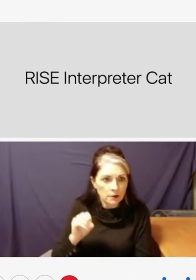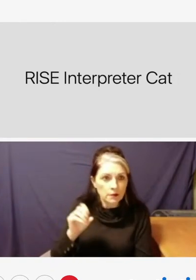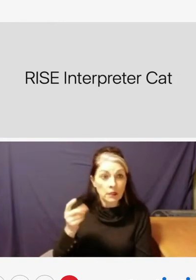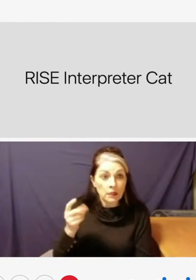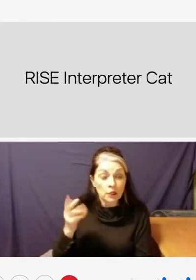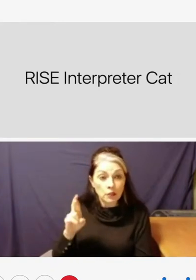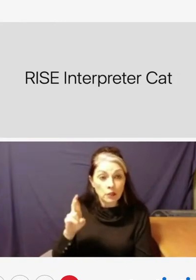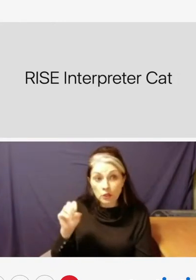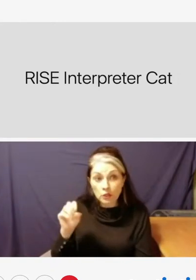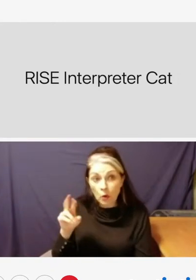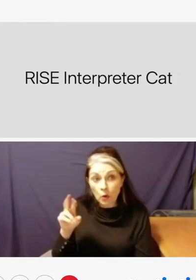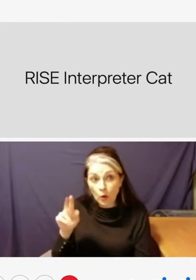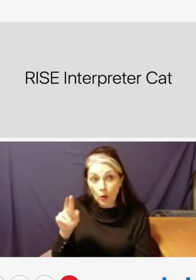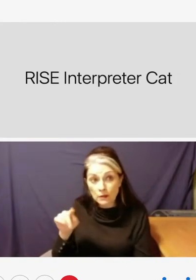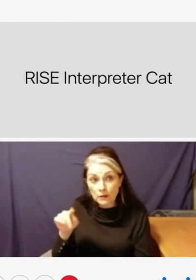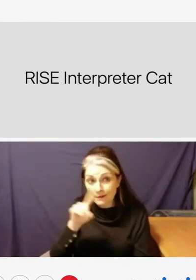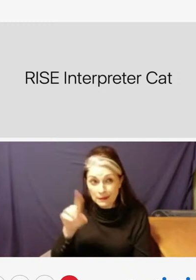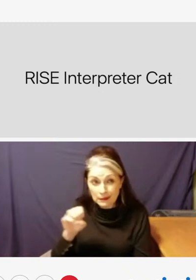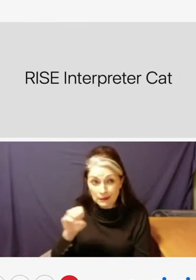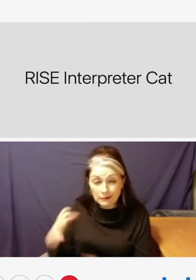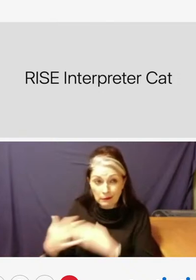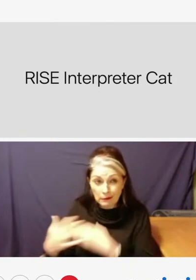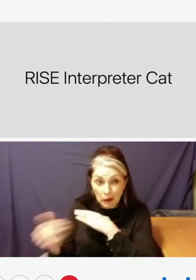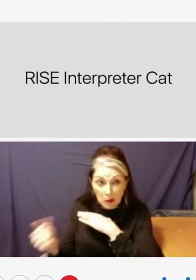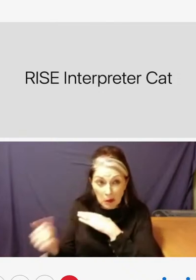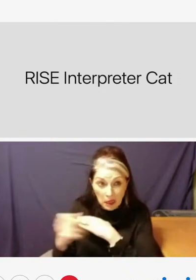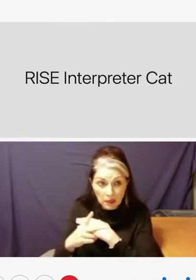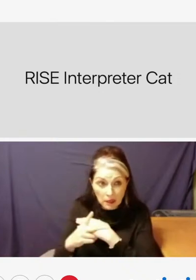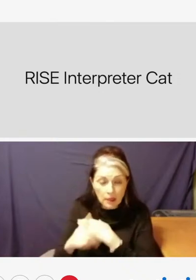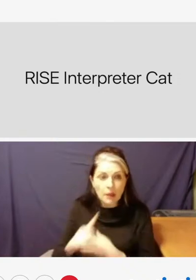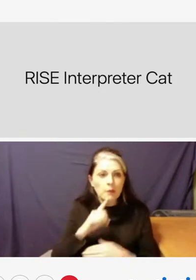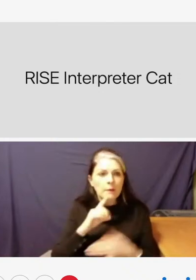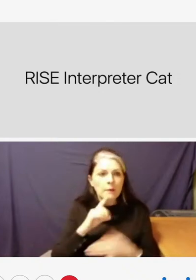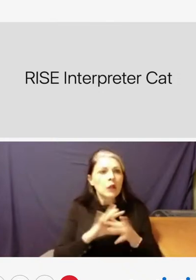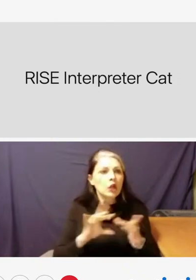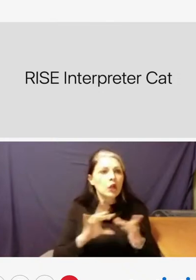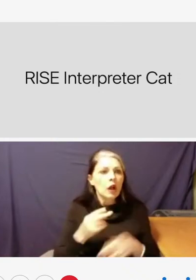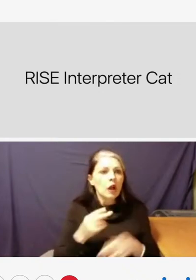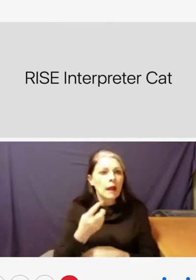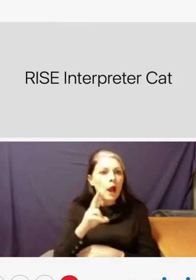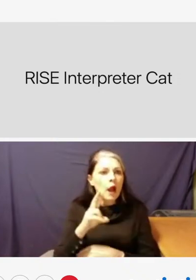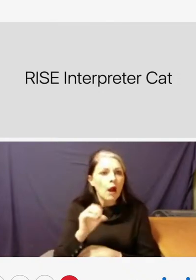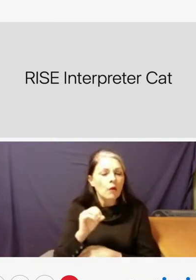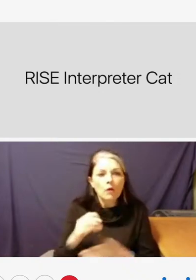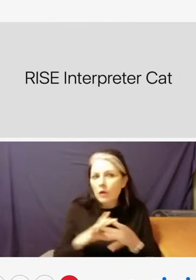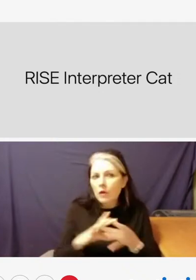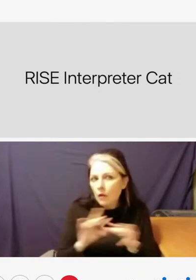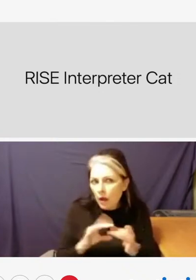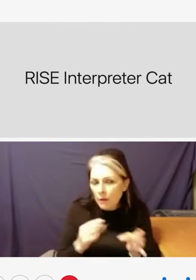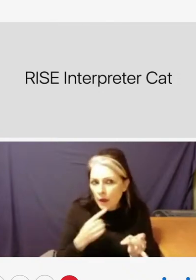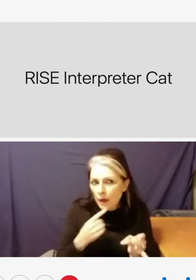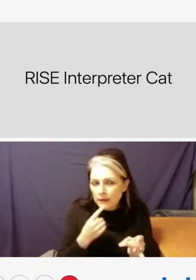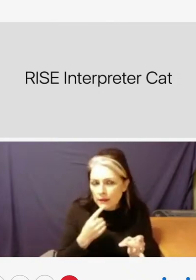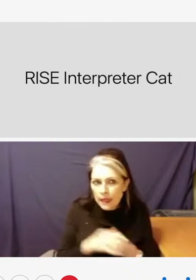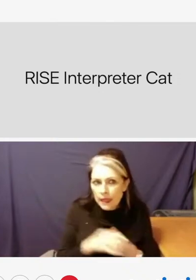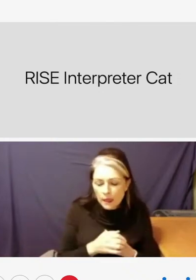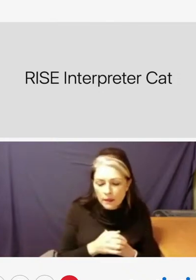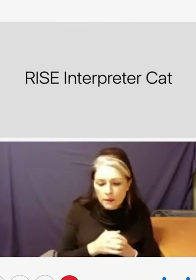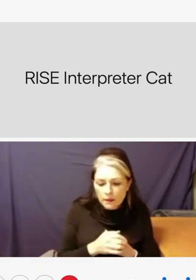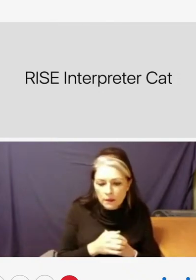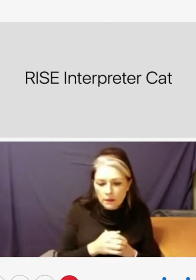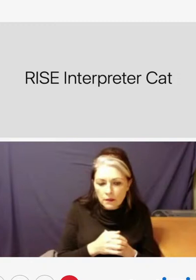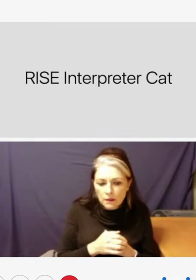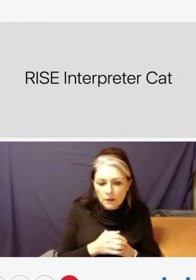back I just I just wanted to make a comment actually I just wanted to say um things are